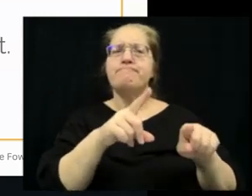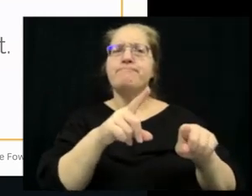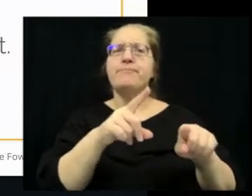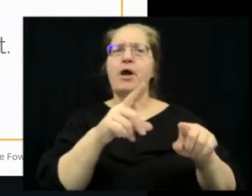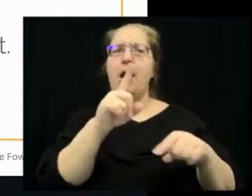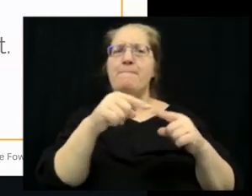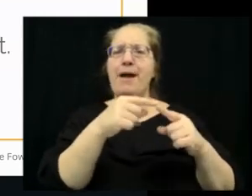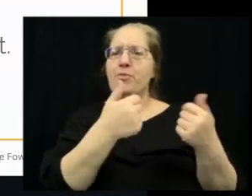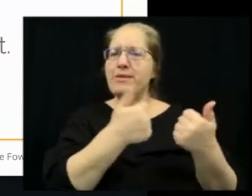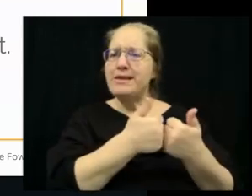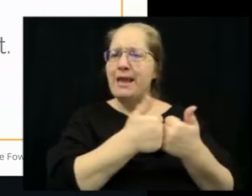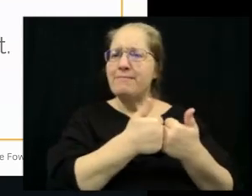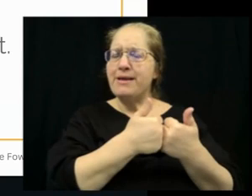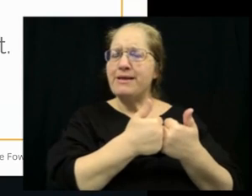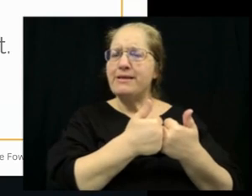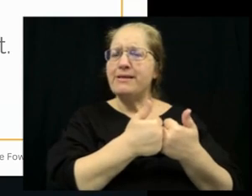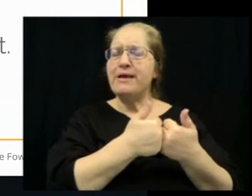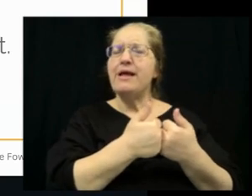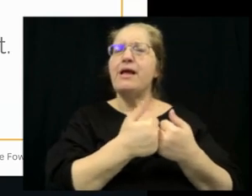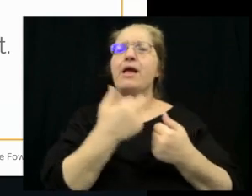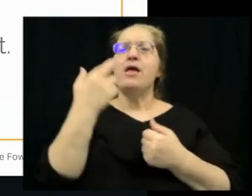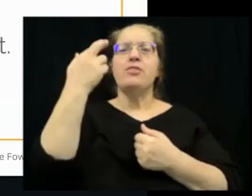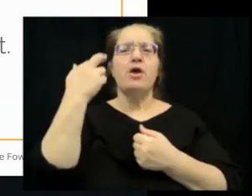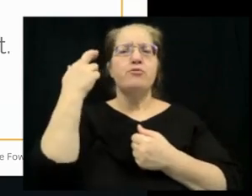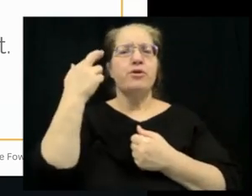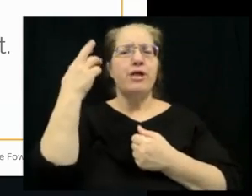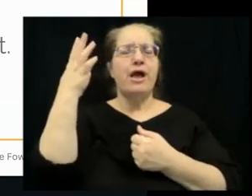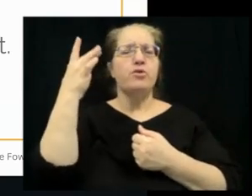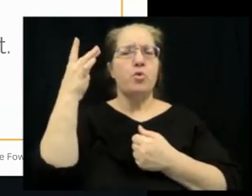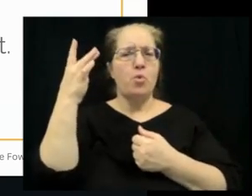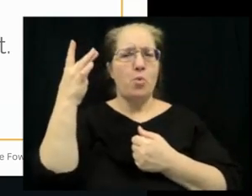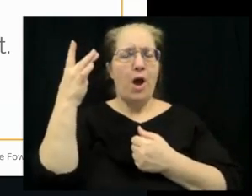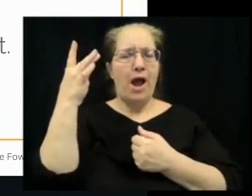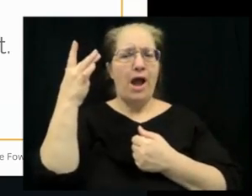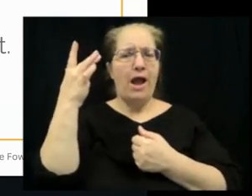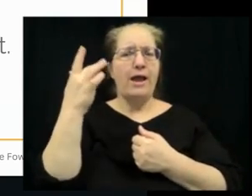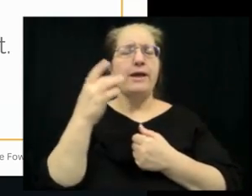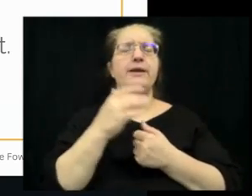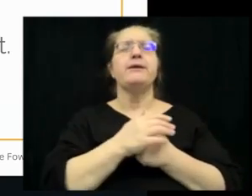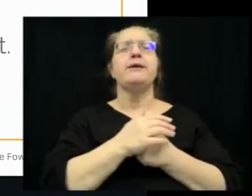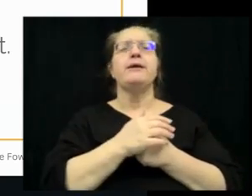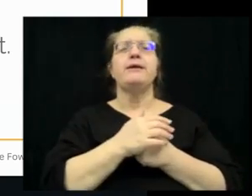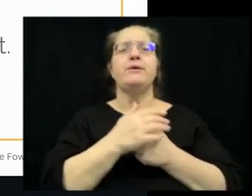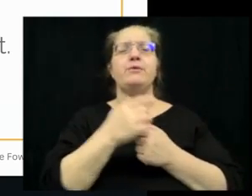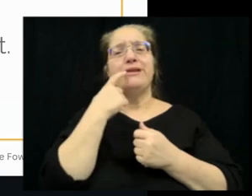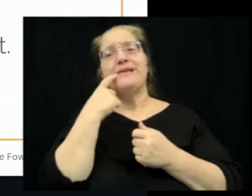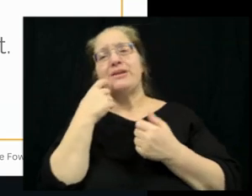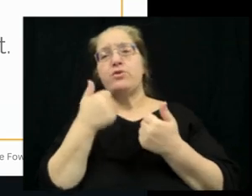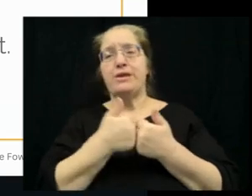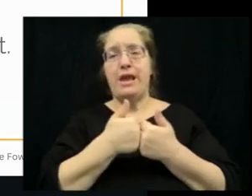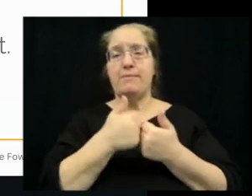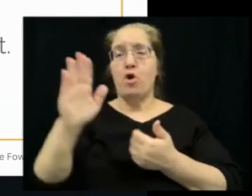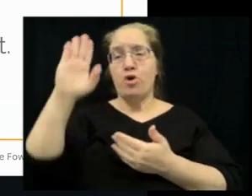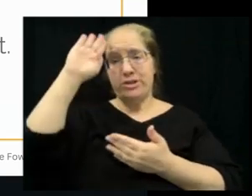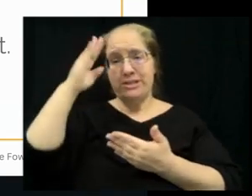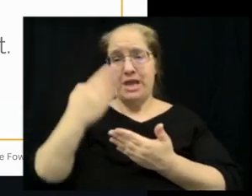to be revealed. Her adopted son was struggling with an attachment disorder that she was unaware